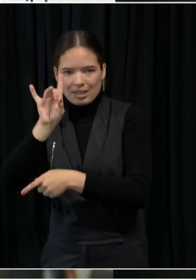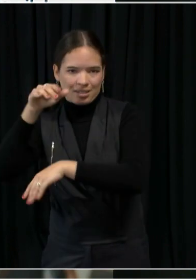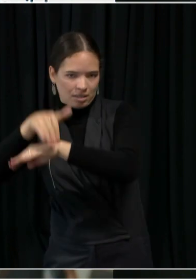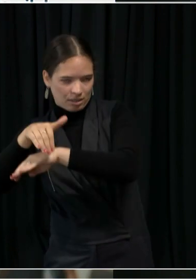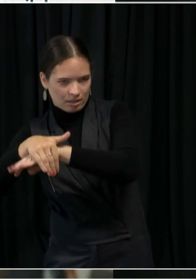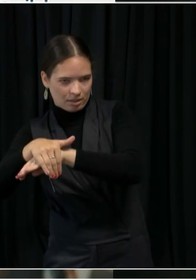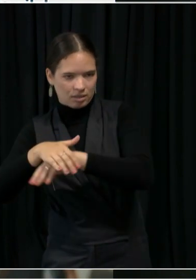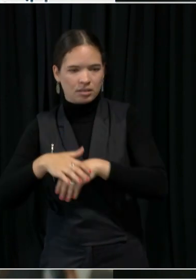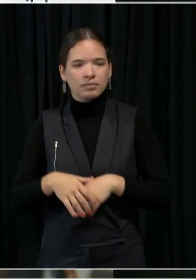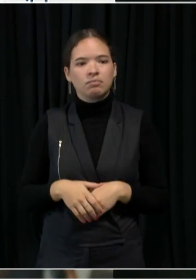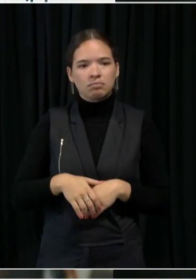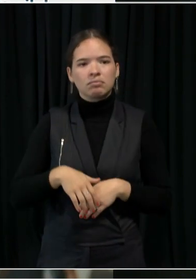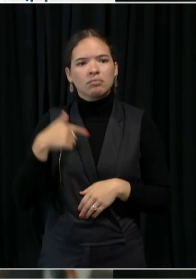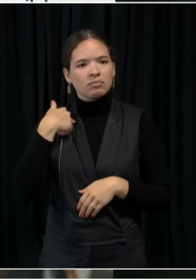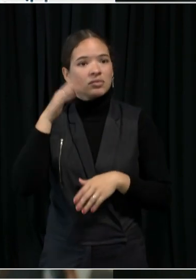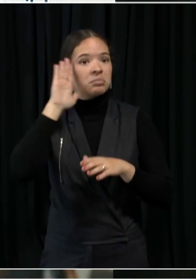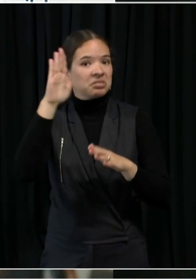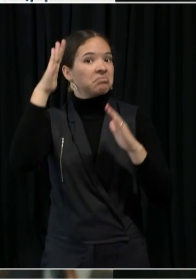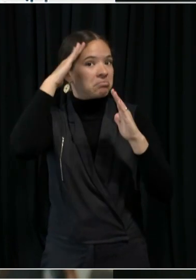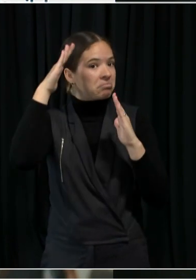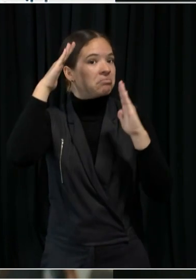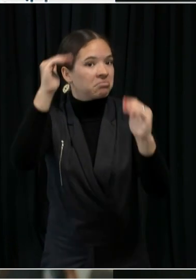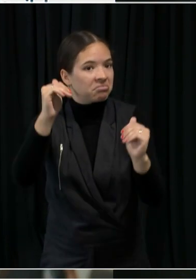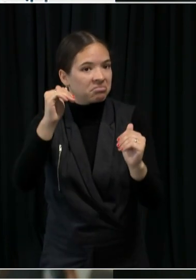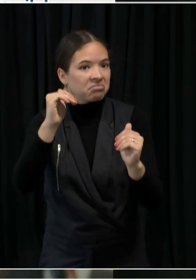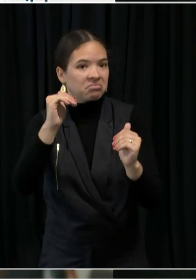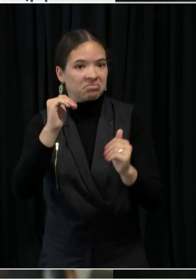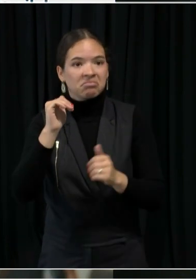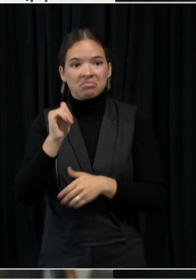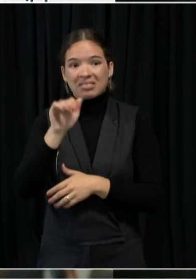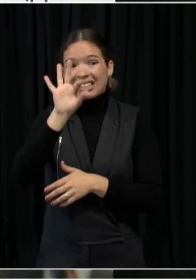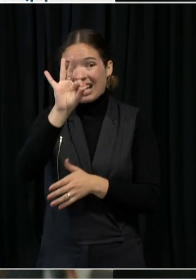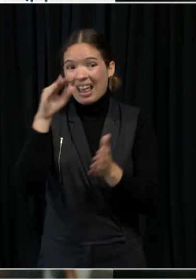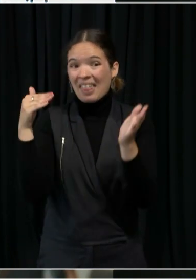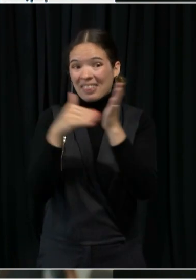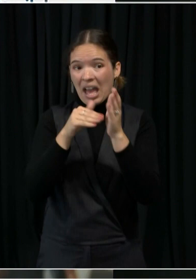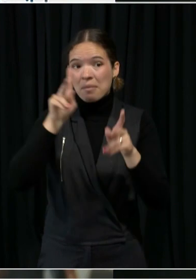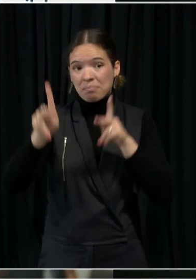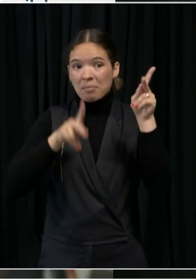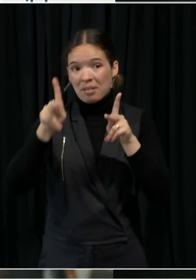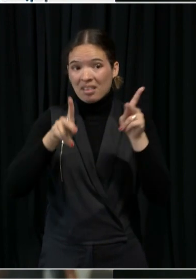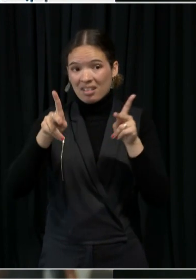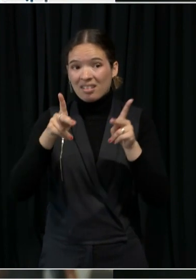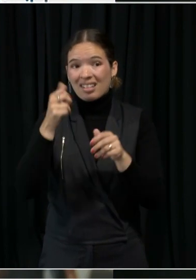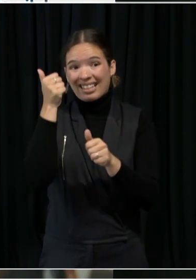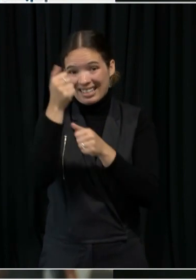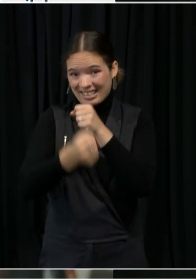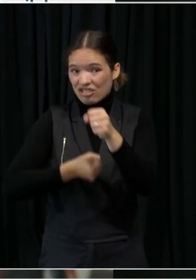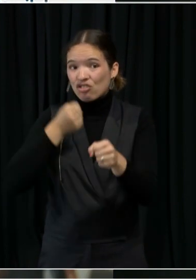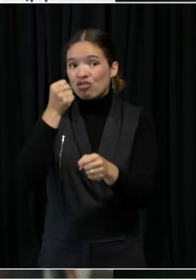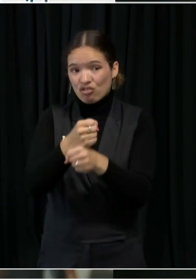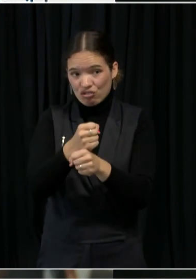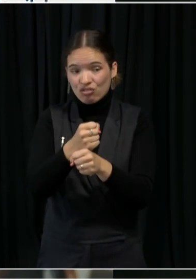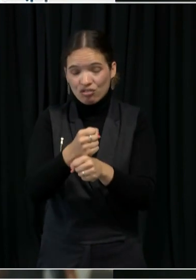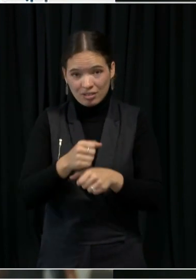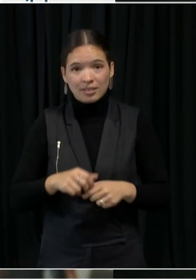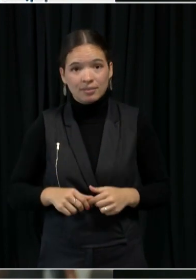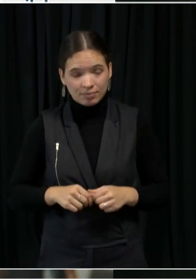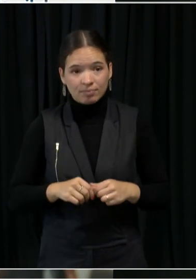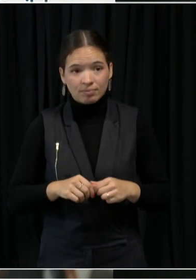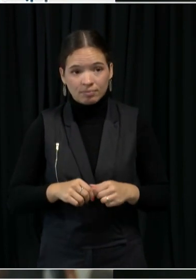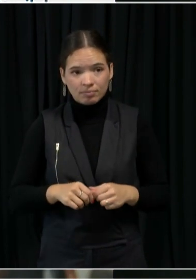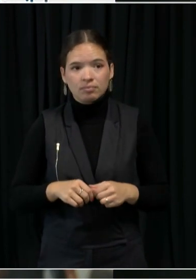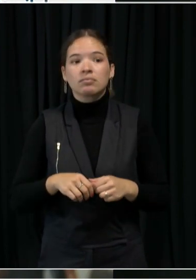to 9,000 people a year. My understanding is also that the staff members, 7 staff members